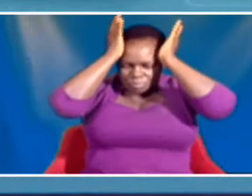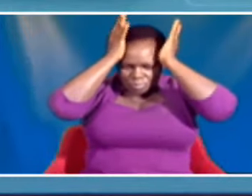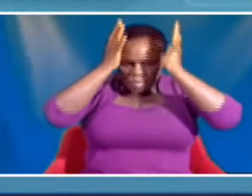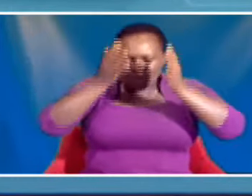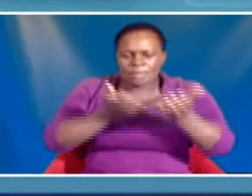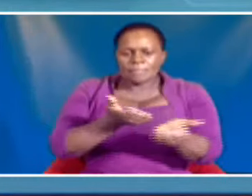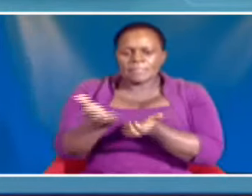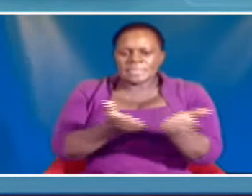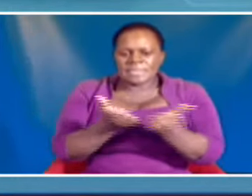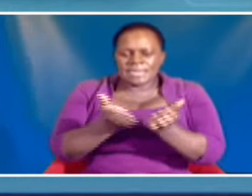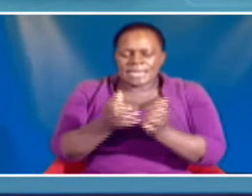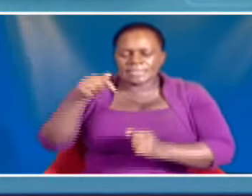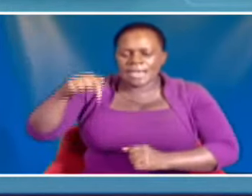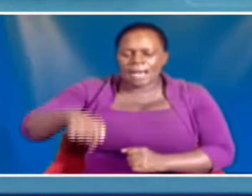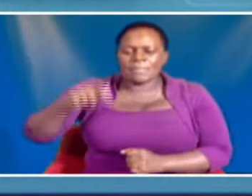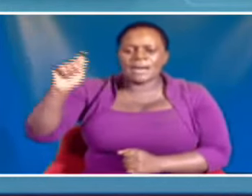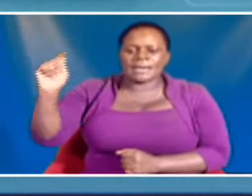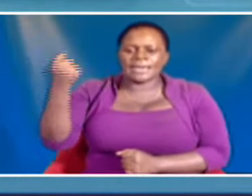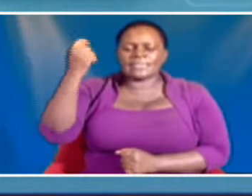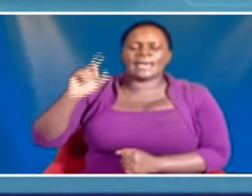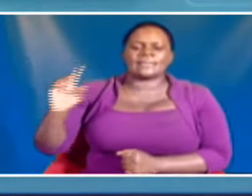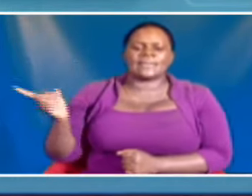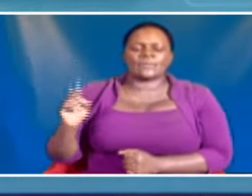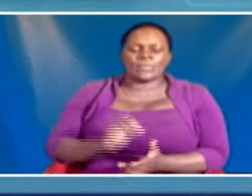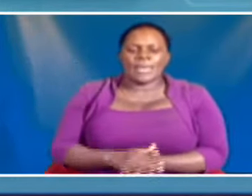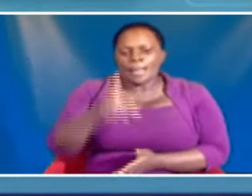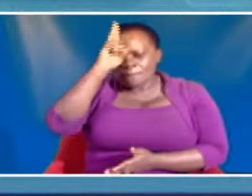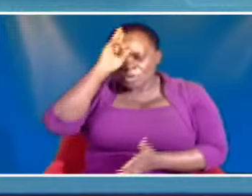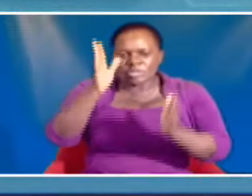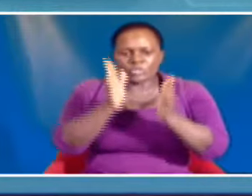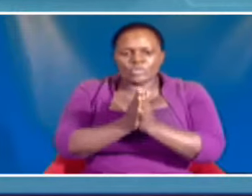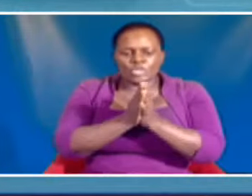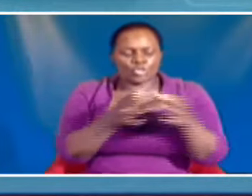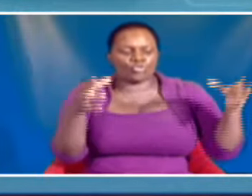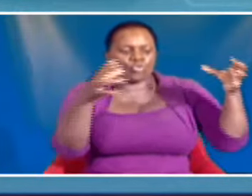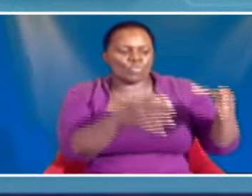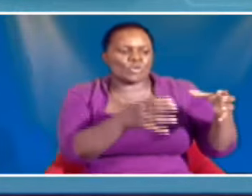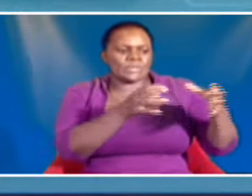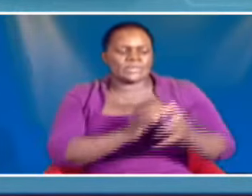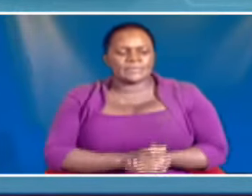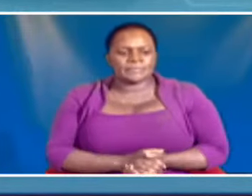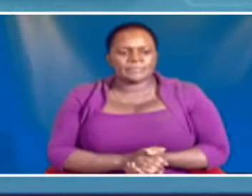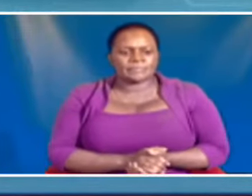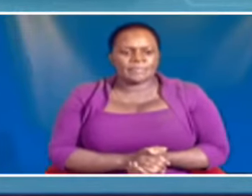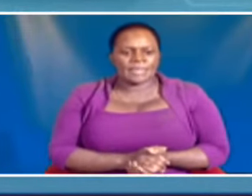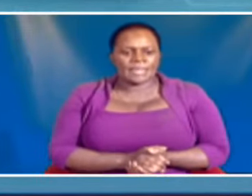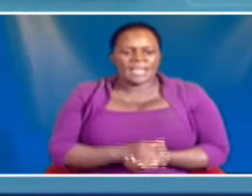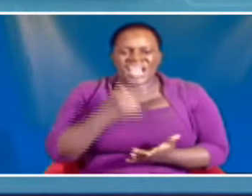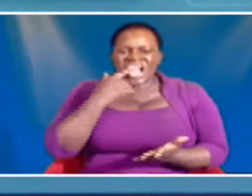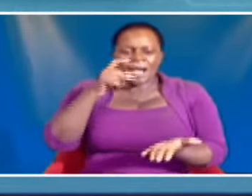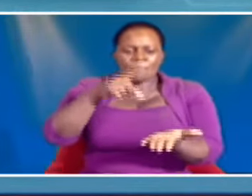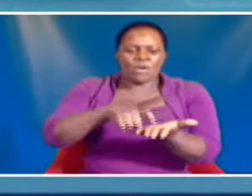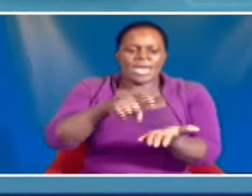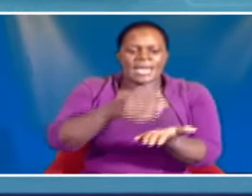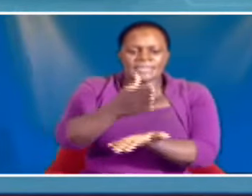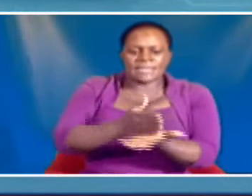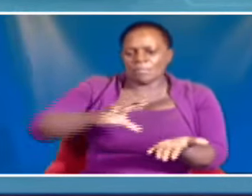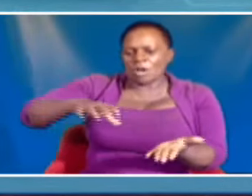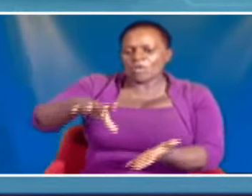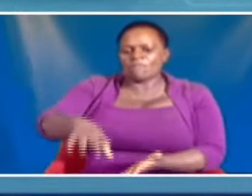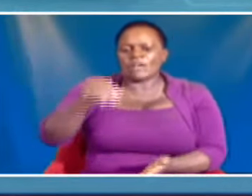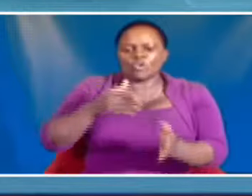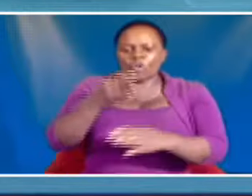to unsuspecting Kenyans, mainly Nairobi. Police, together with residents of Kiminji village in Mwea sub-county,